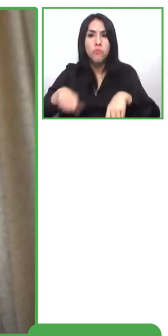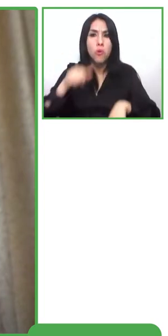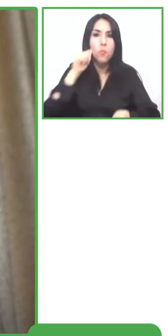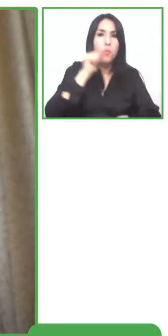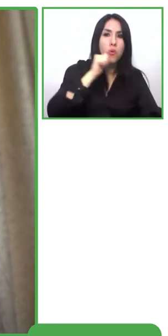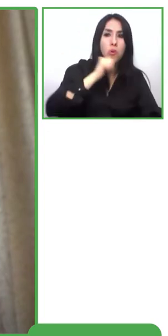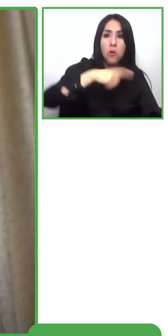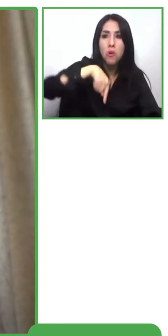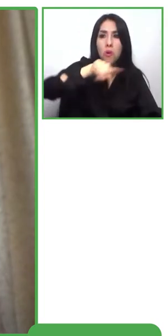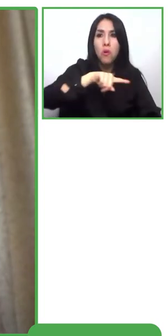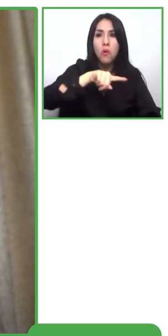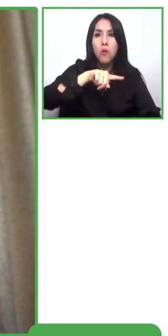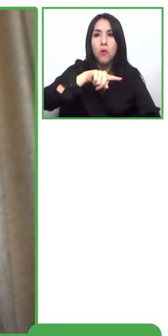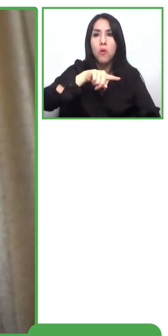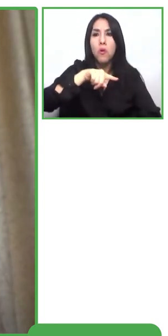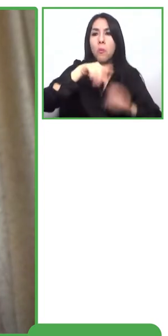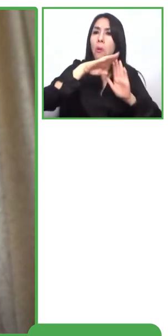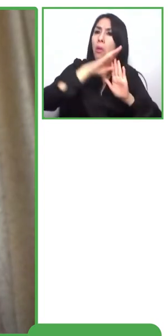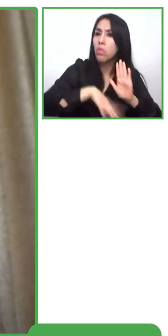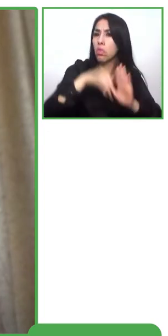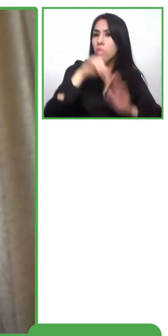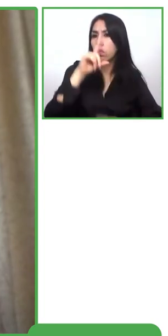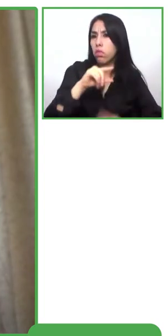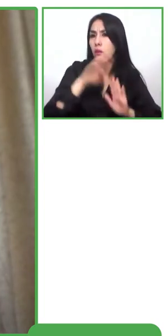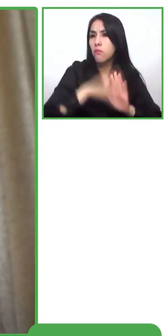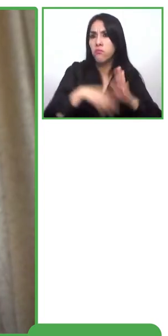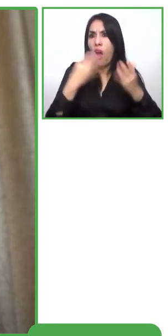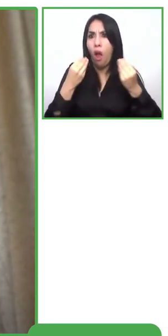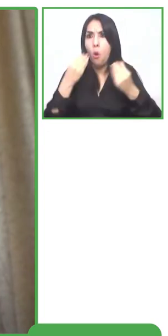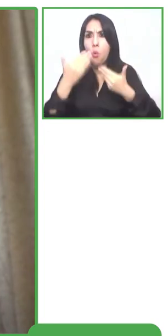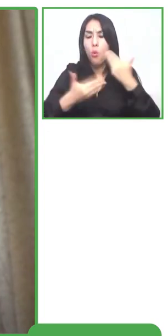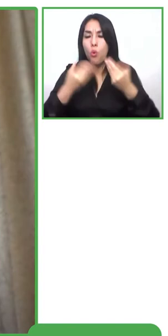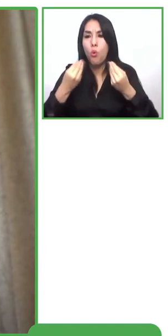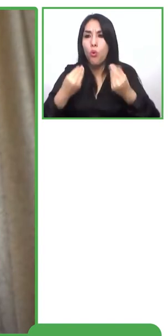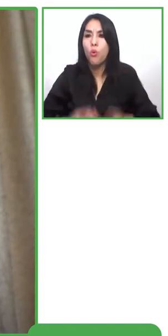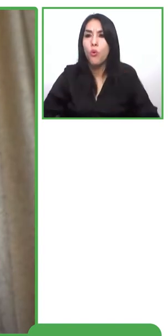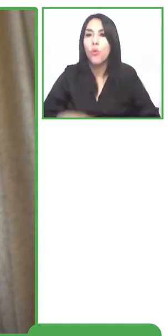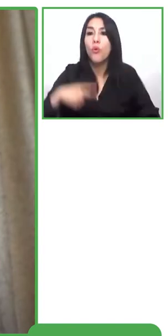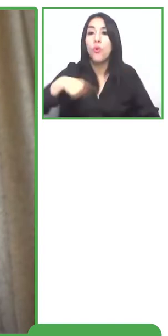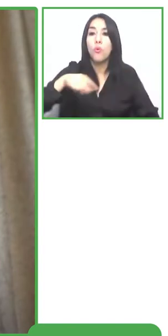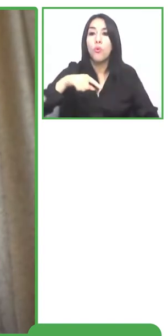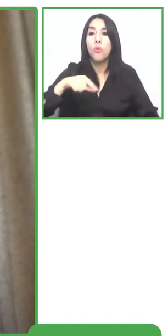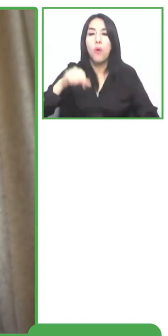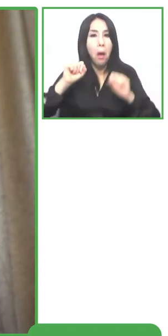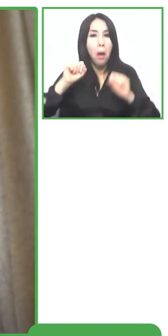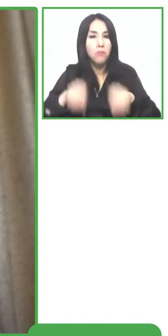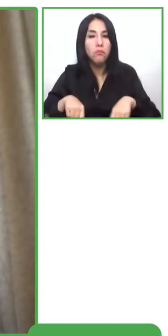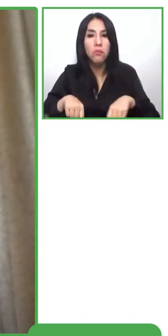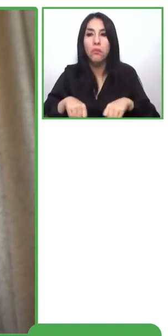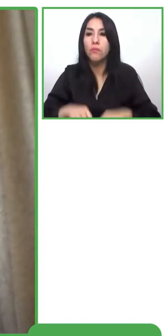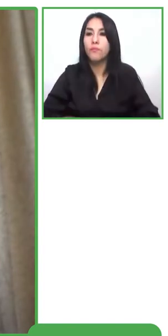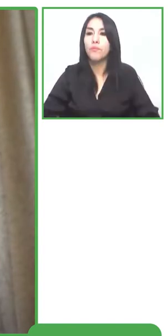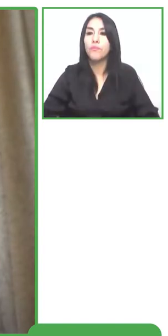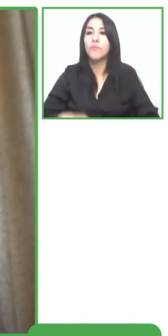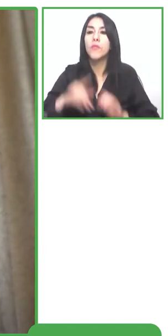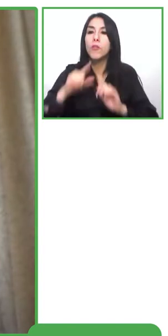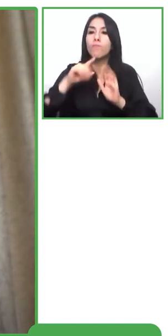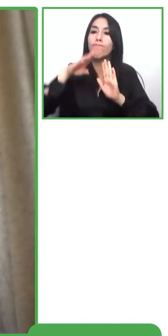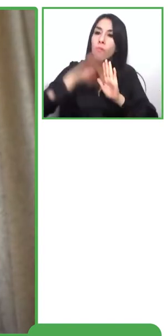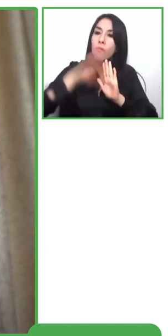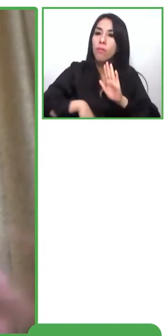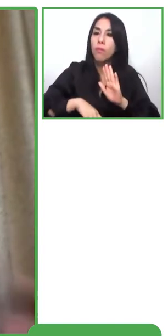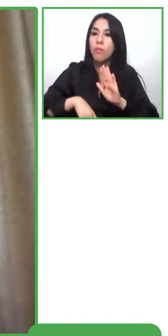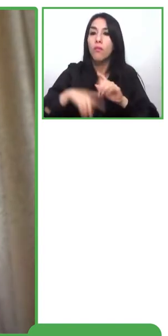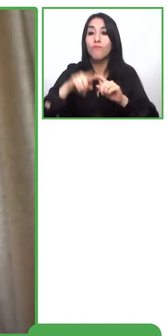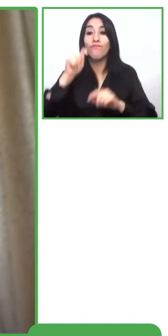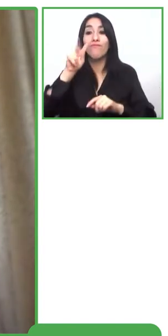internet. And what does that mean for an era where everything is global and is on the web? At least in the